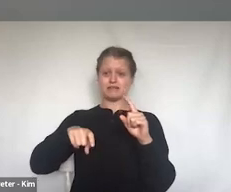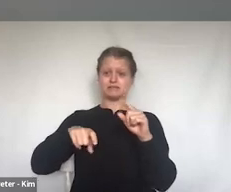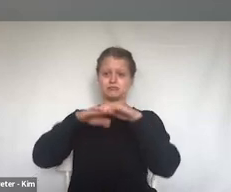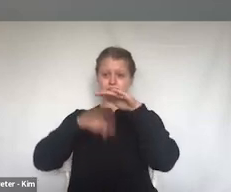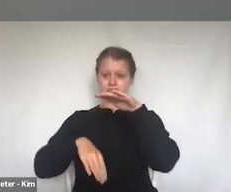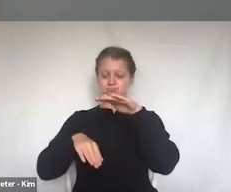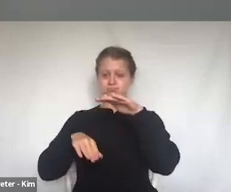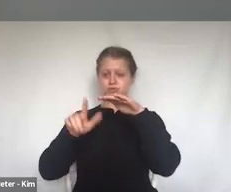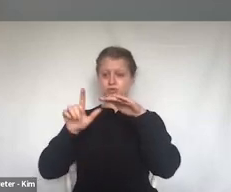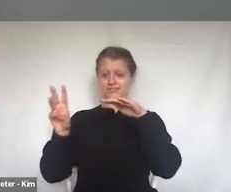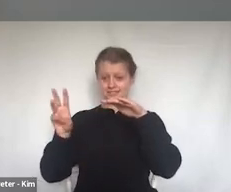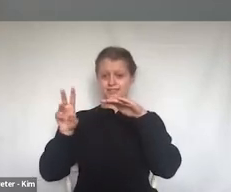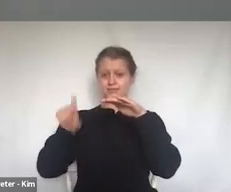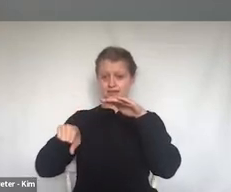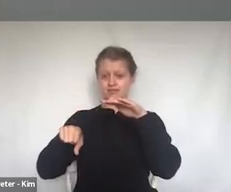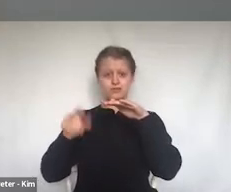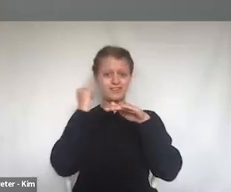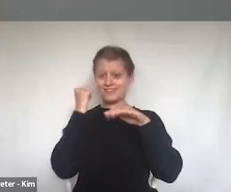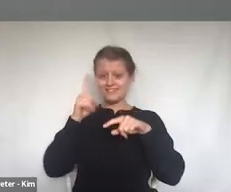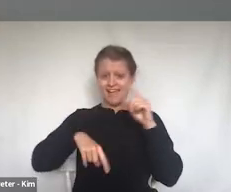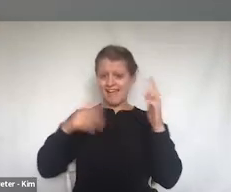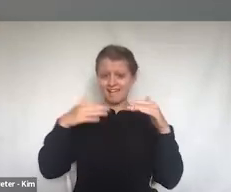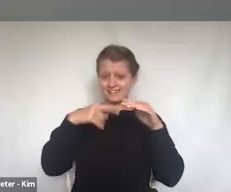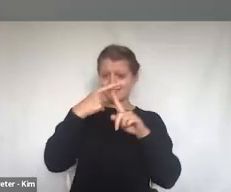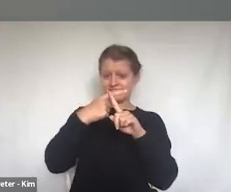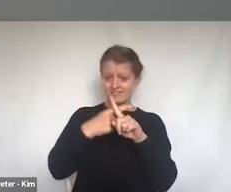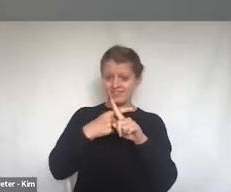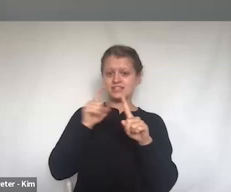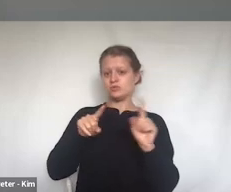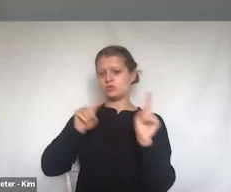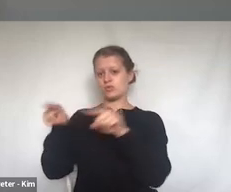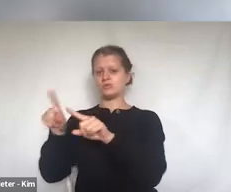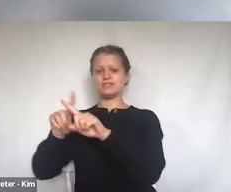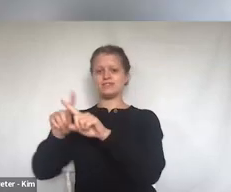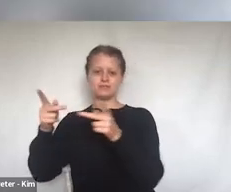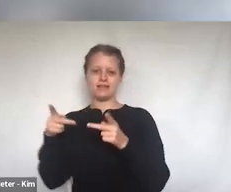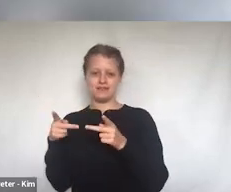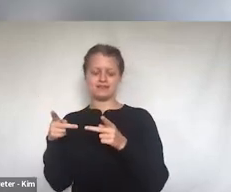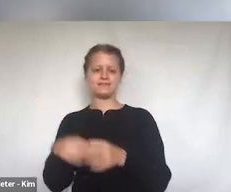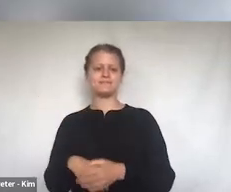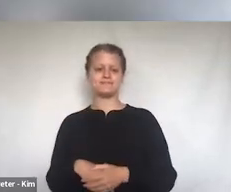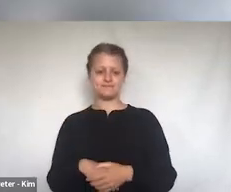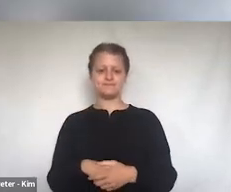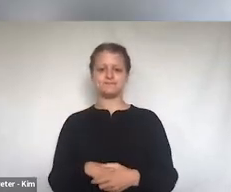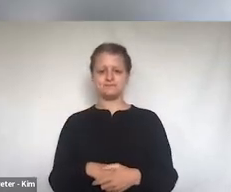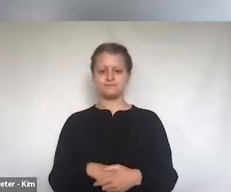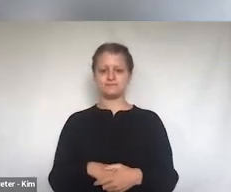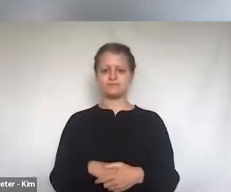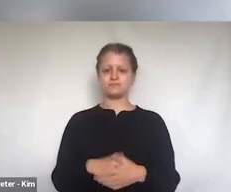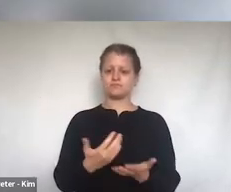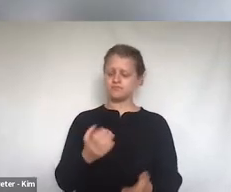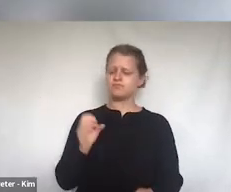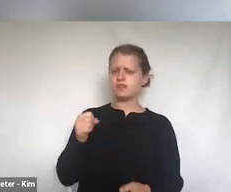degrees, having a plan to go somewhere else that is cooler. Mm-hmm. So a good idea then maybe to